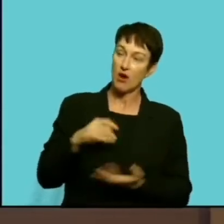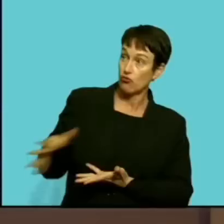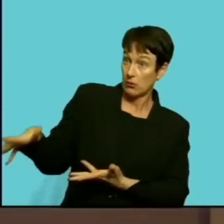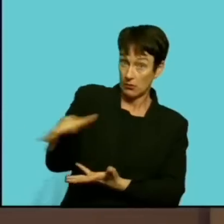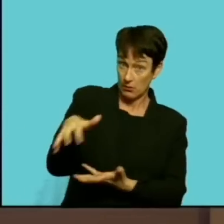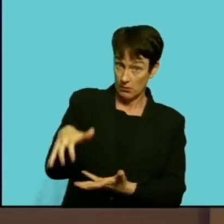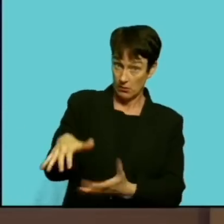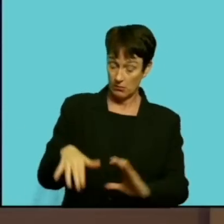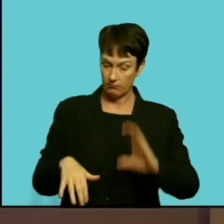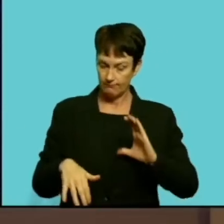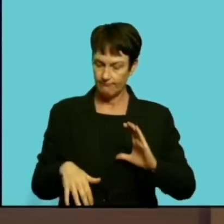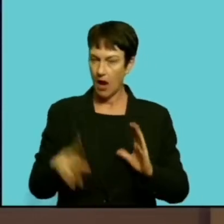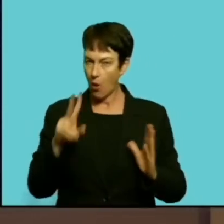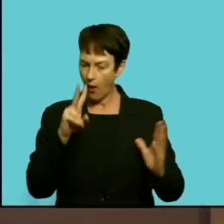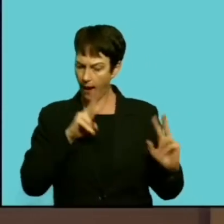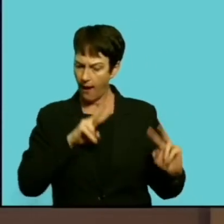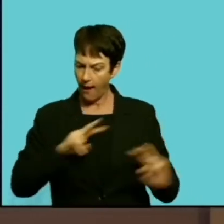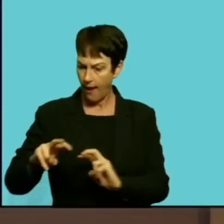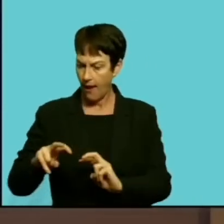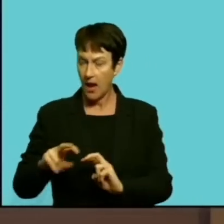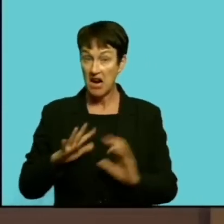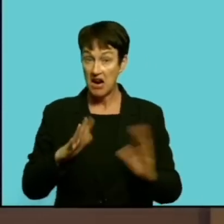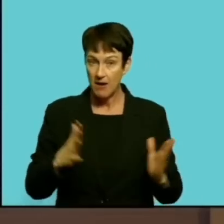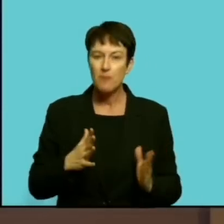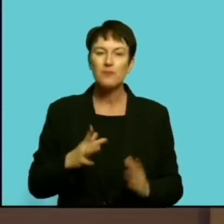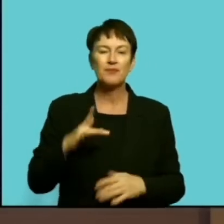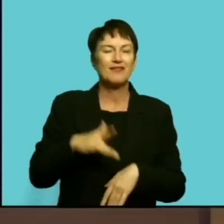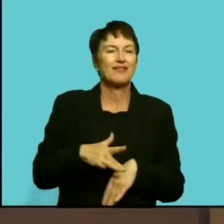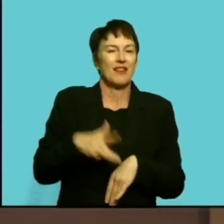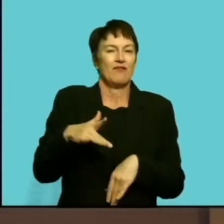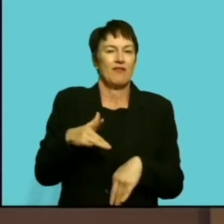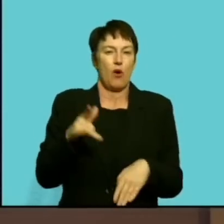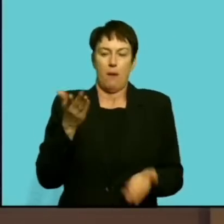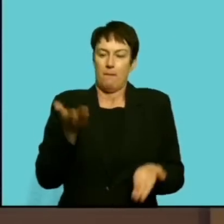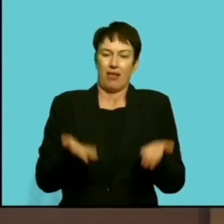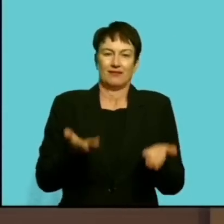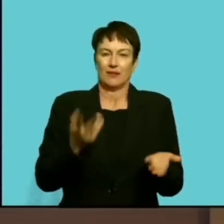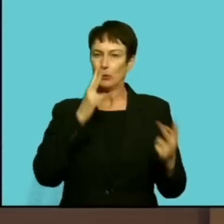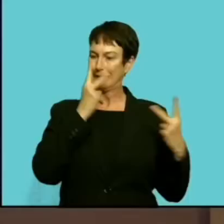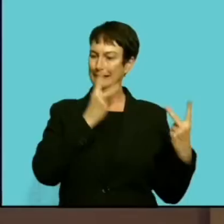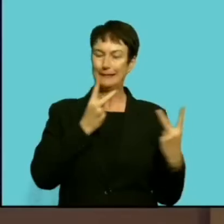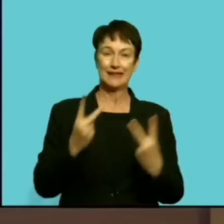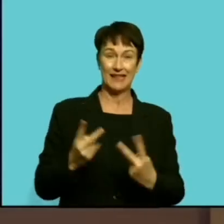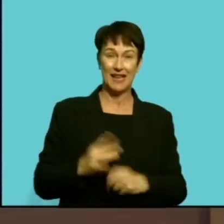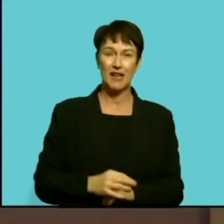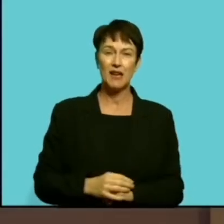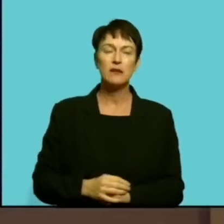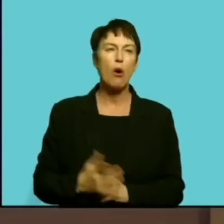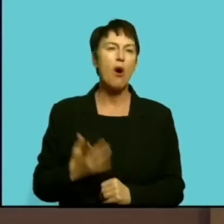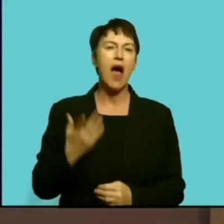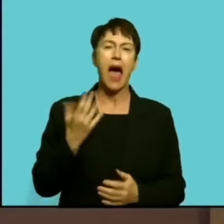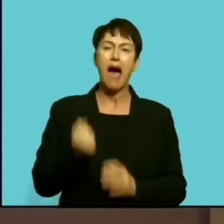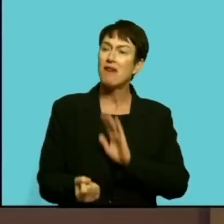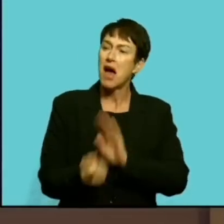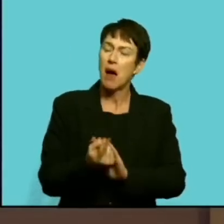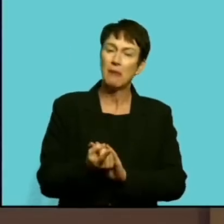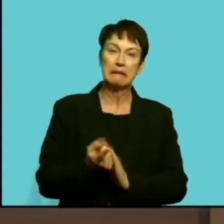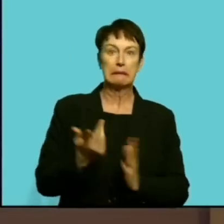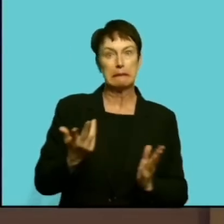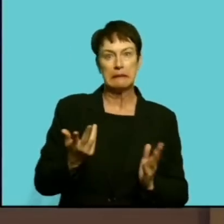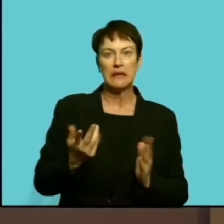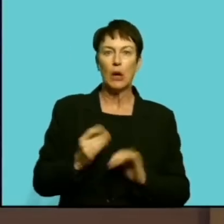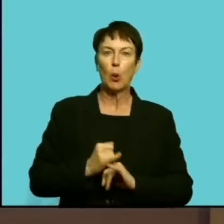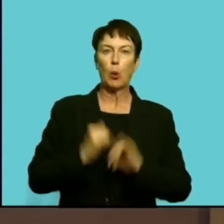balance of risks to the outlook. The MPC will seek to look through temporary price shocks and focus on